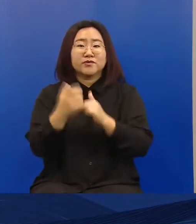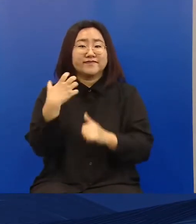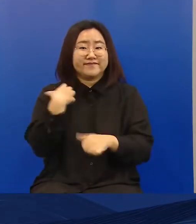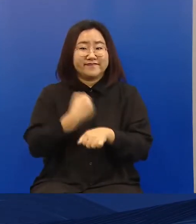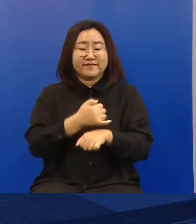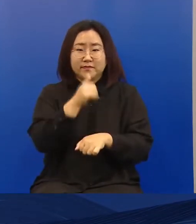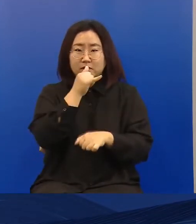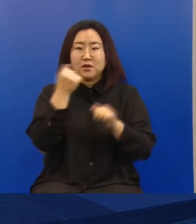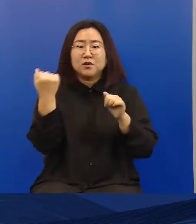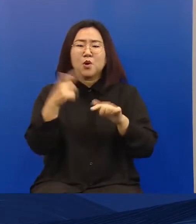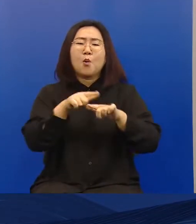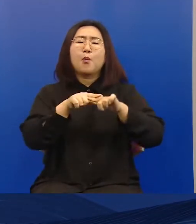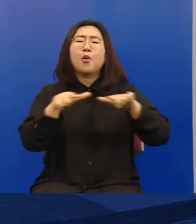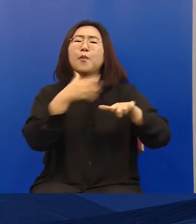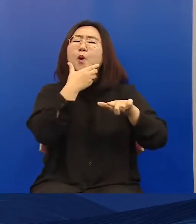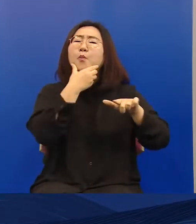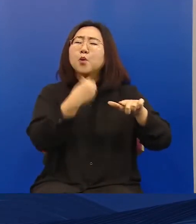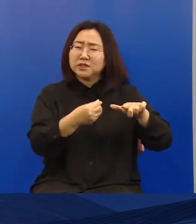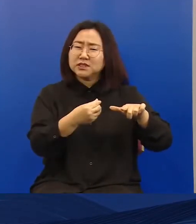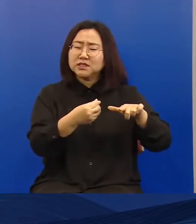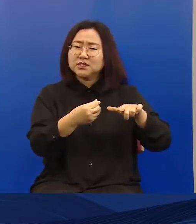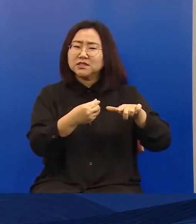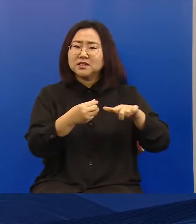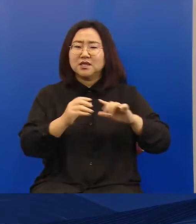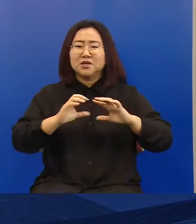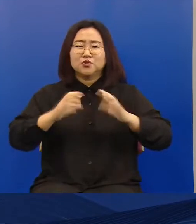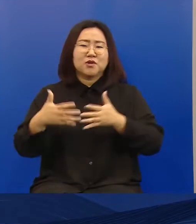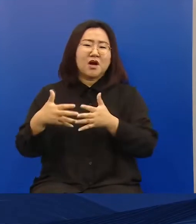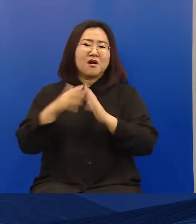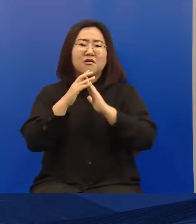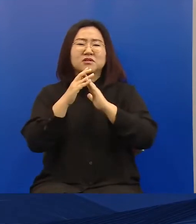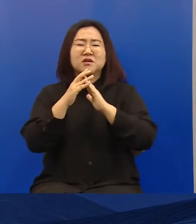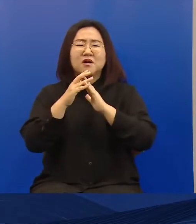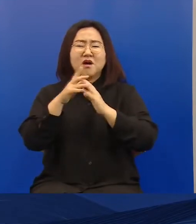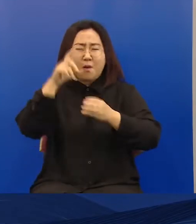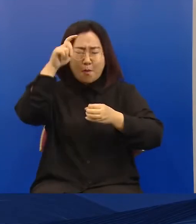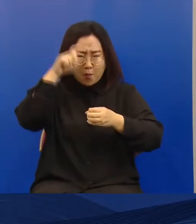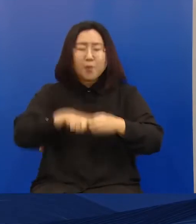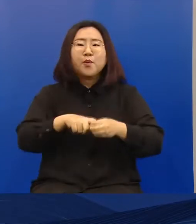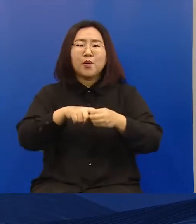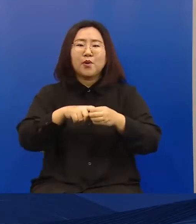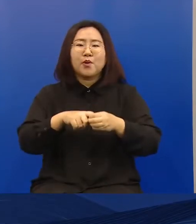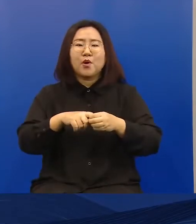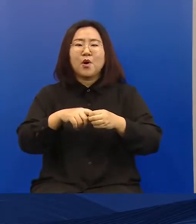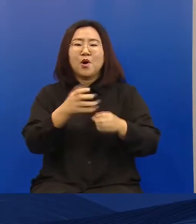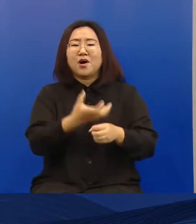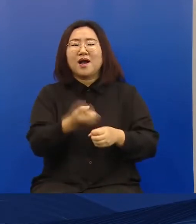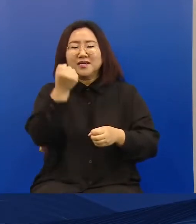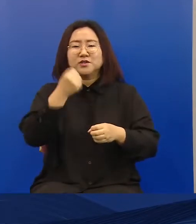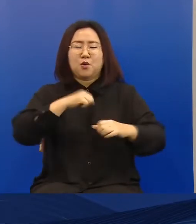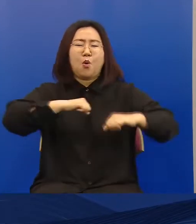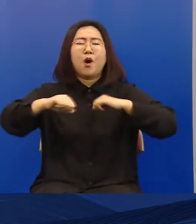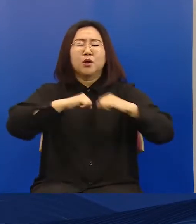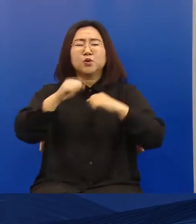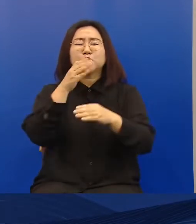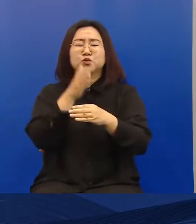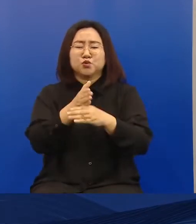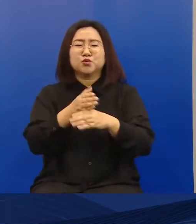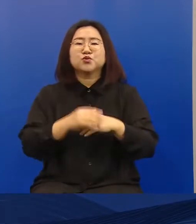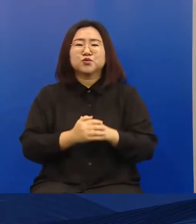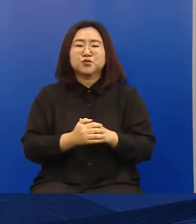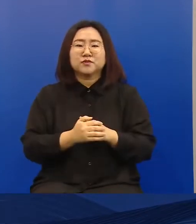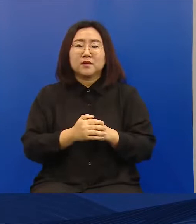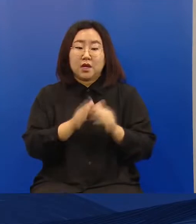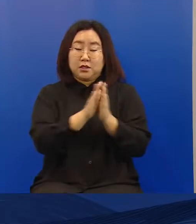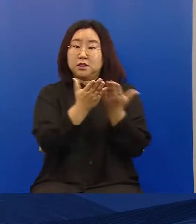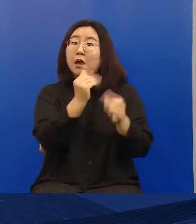and Welfare Committee and the Special Budget and Settlement Committee. He is also actively engaged in legislative activities with the highest goal of building